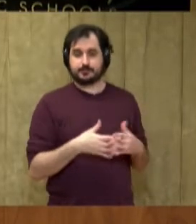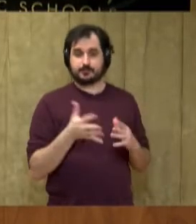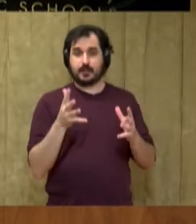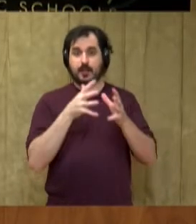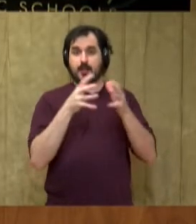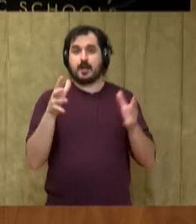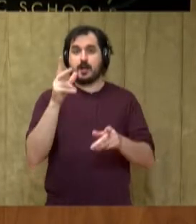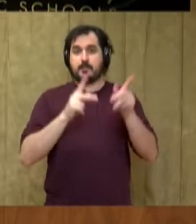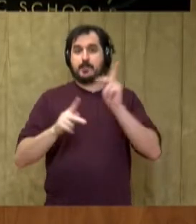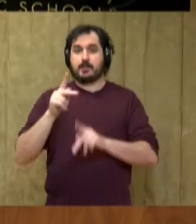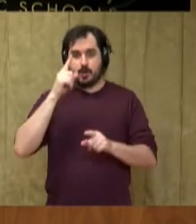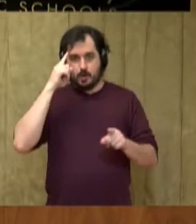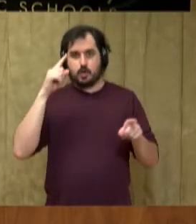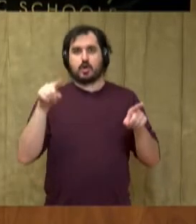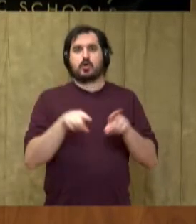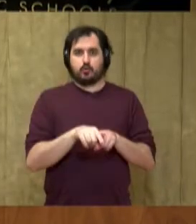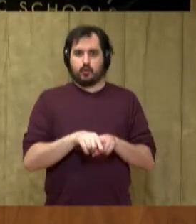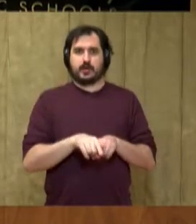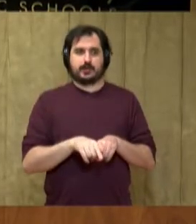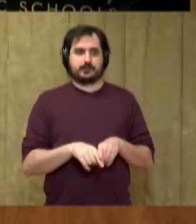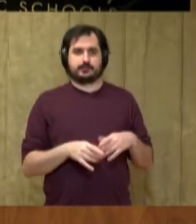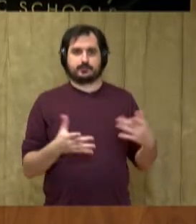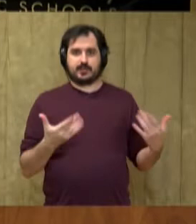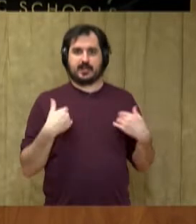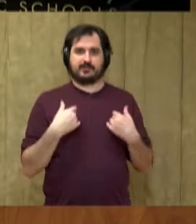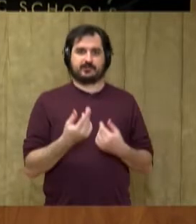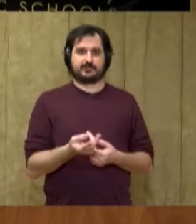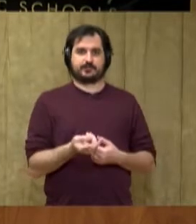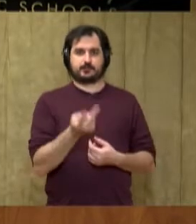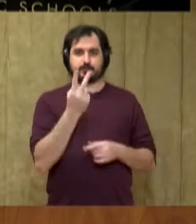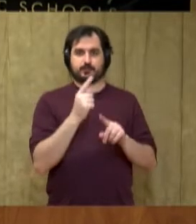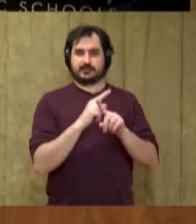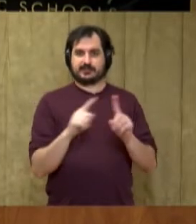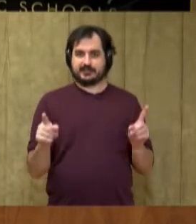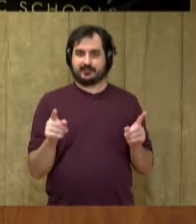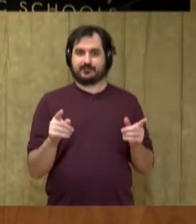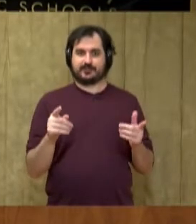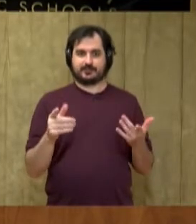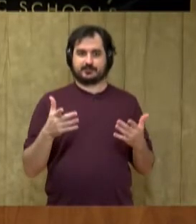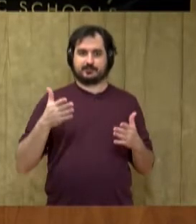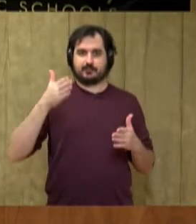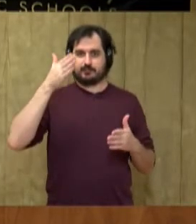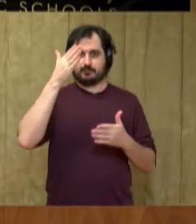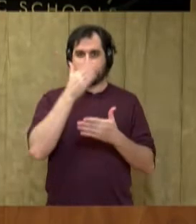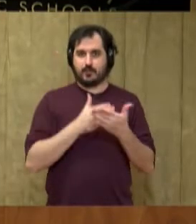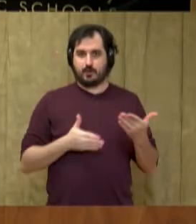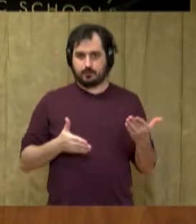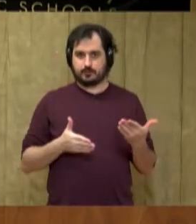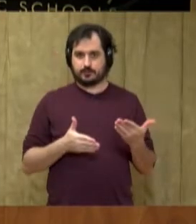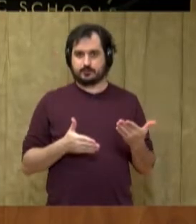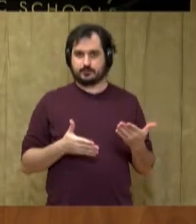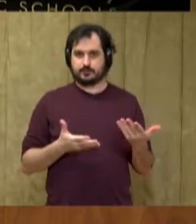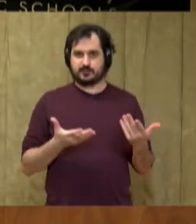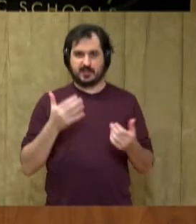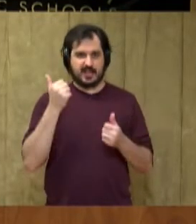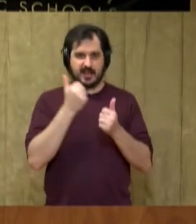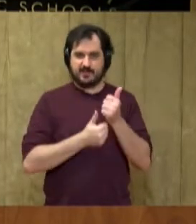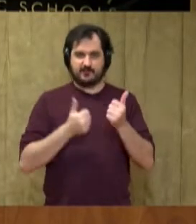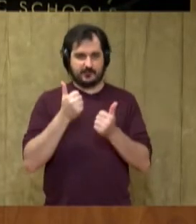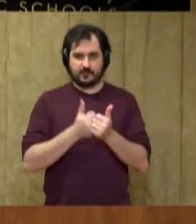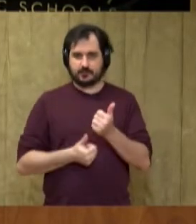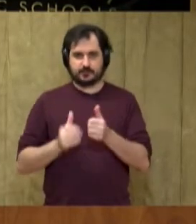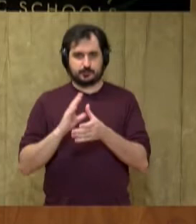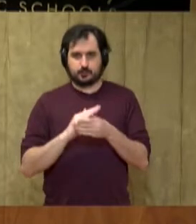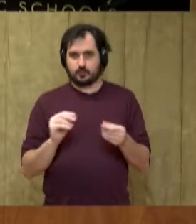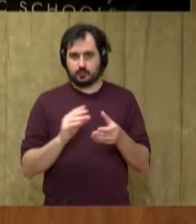say there are three sides to every story. Your side, my side, and the truth. And a lot of times